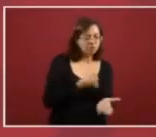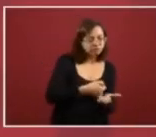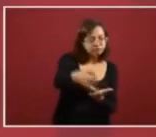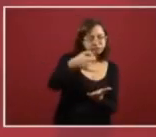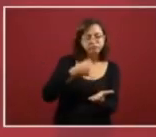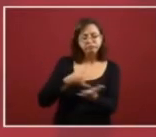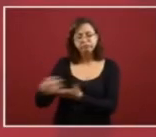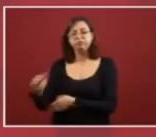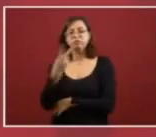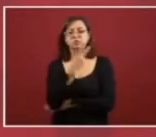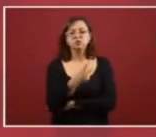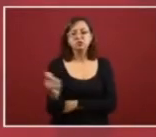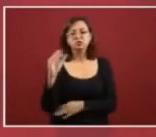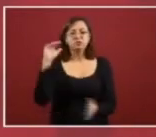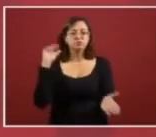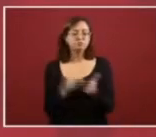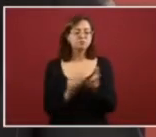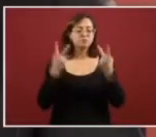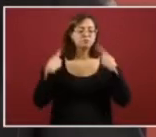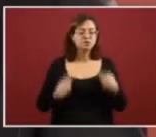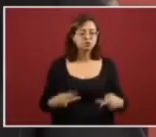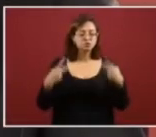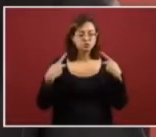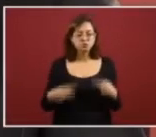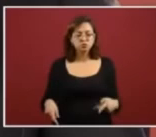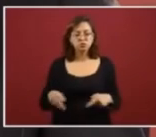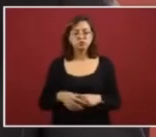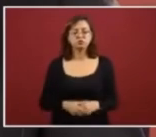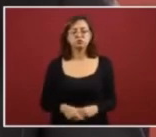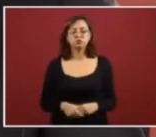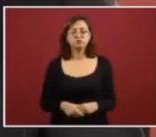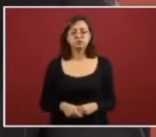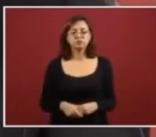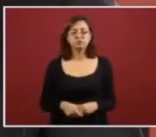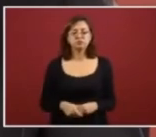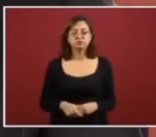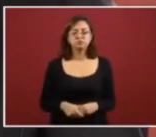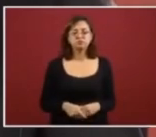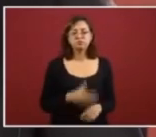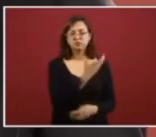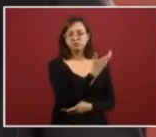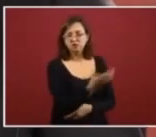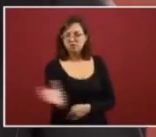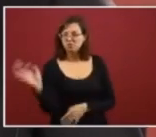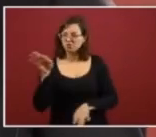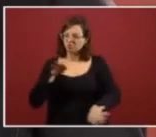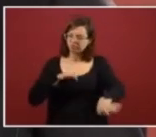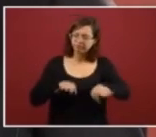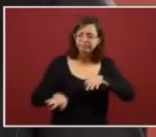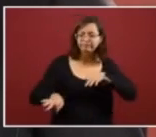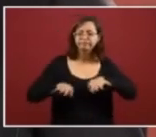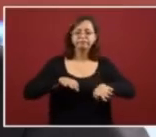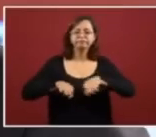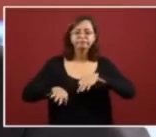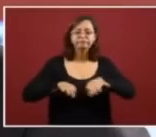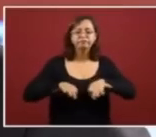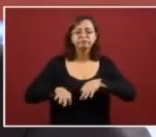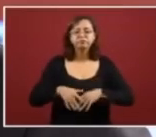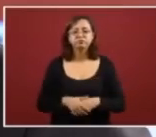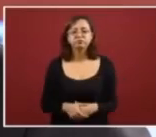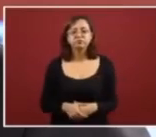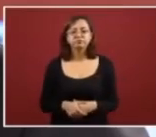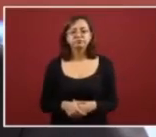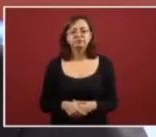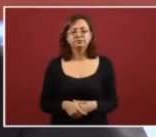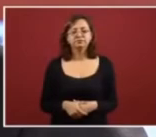planters. 200,000. 200,000. Campesinos. People, labor workers, field workers. Con